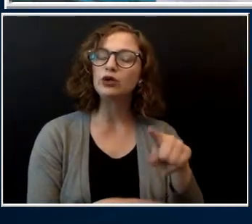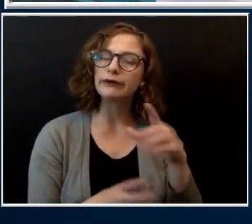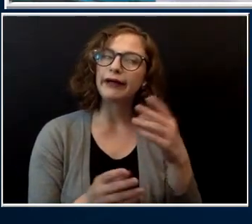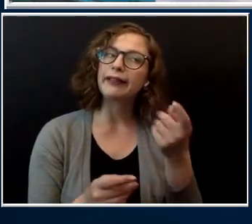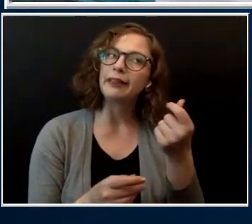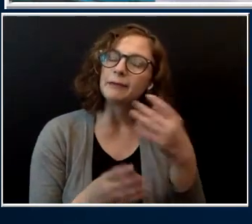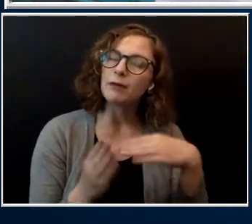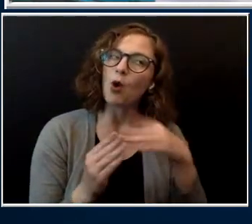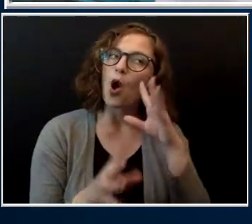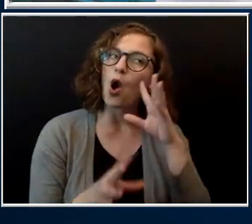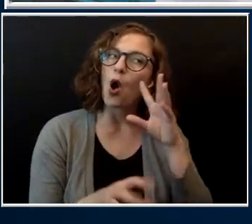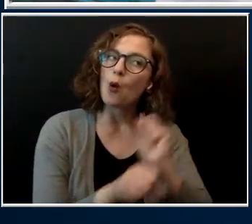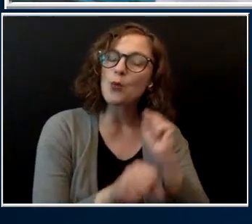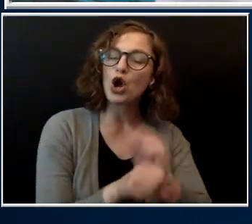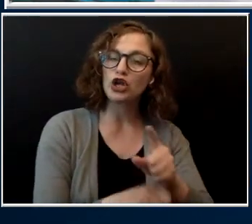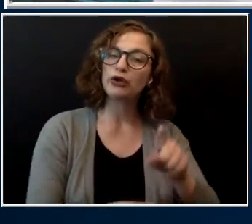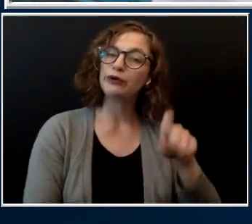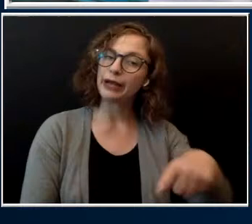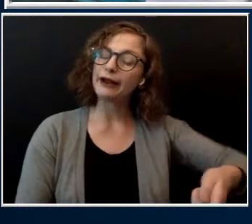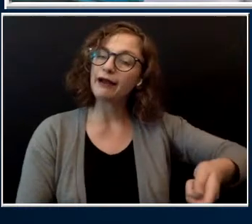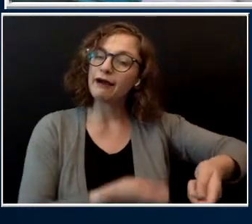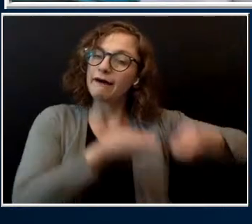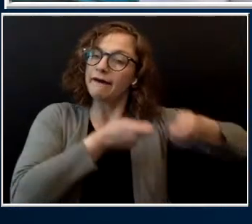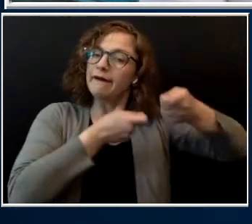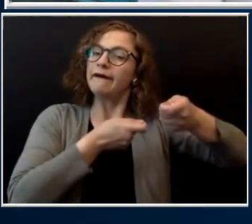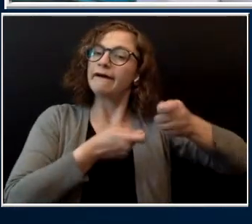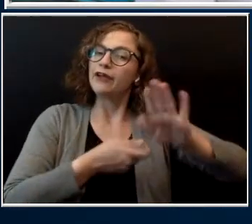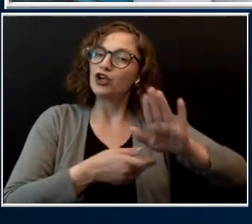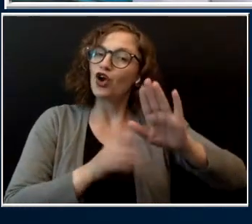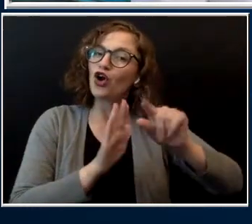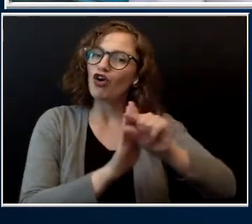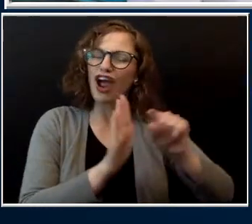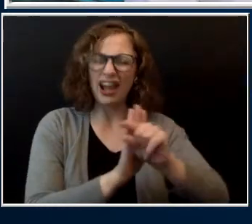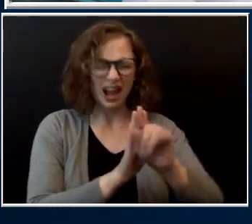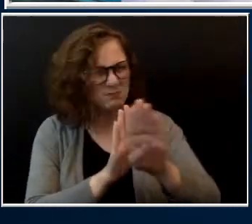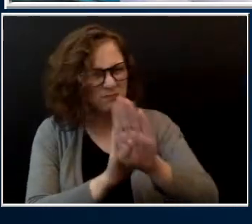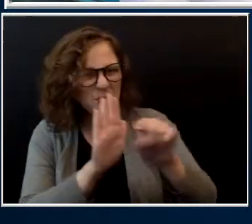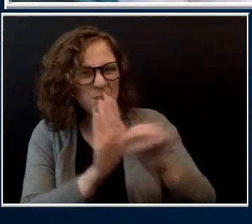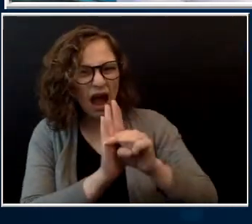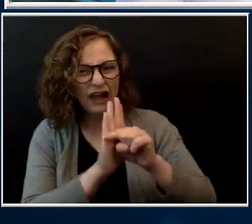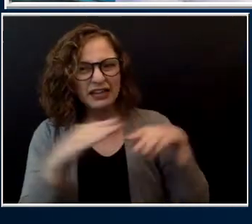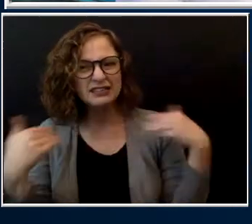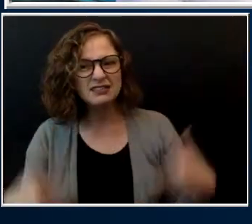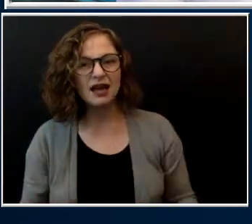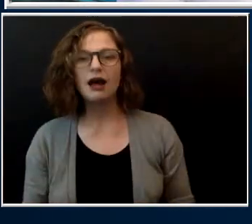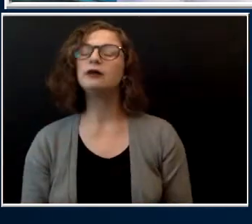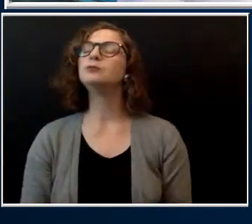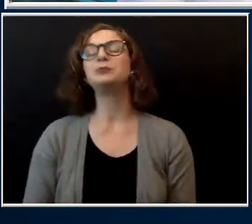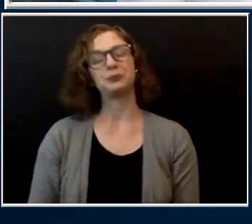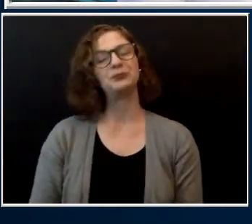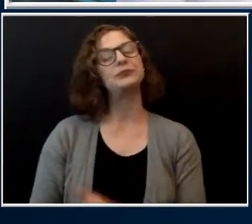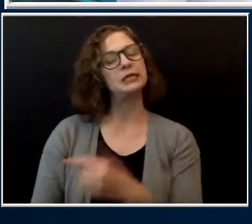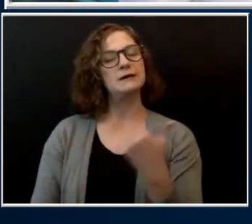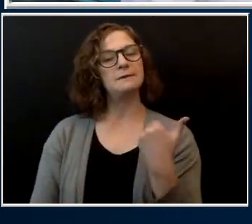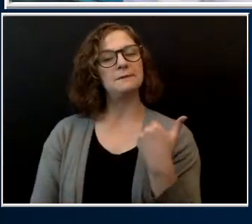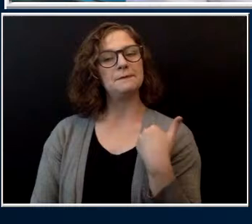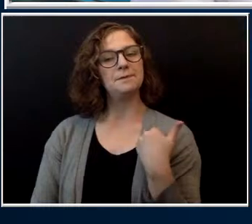didn't he give you a B-? Isn't that what he said? It's tough, man. Yeah. It's tough. He likes to point out